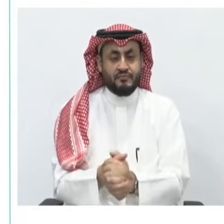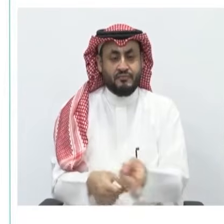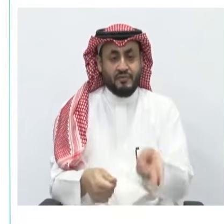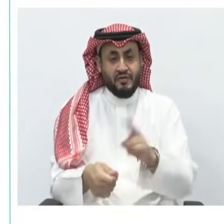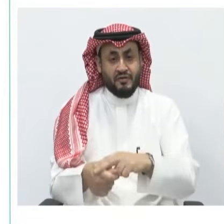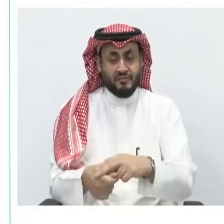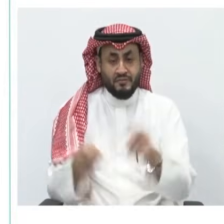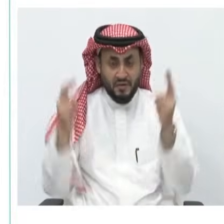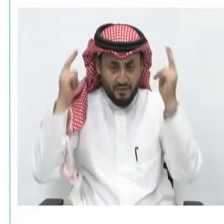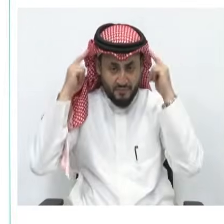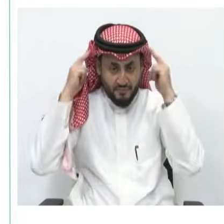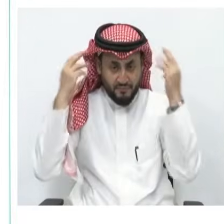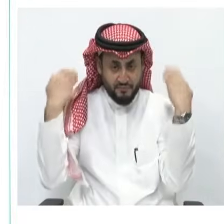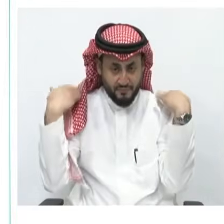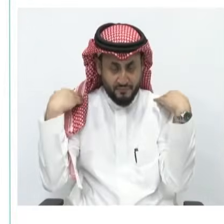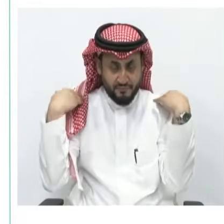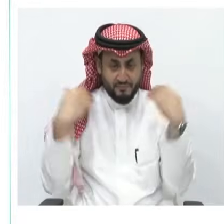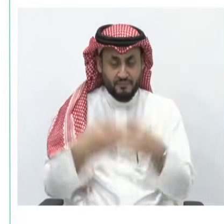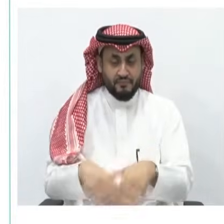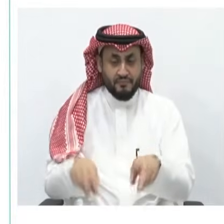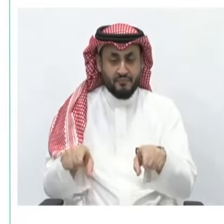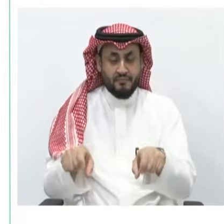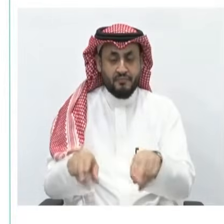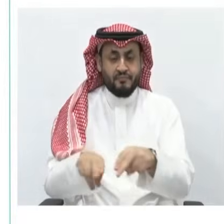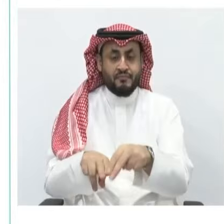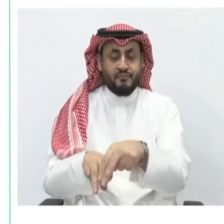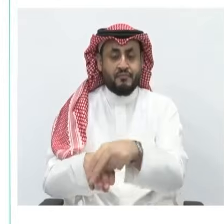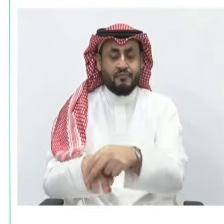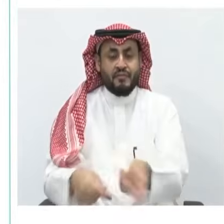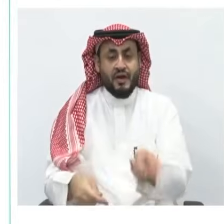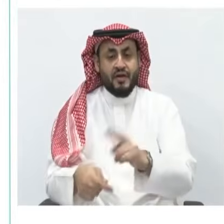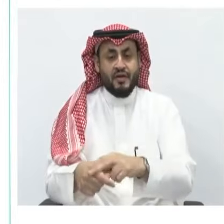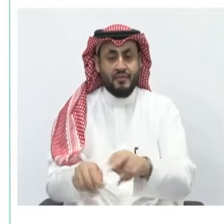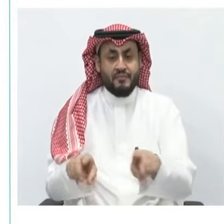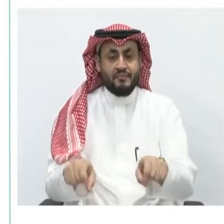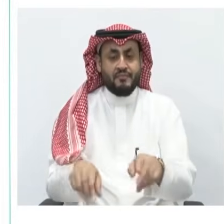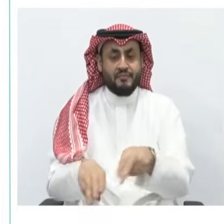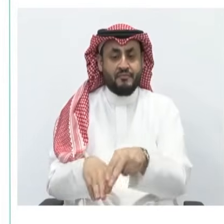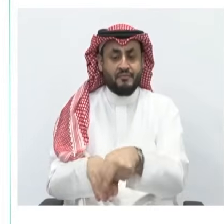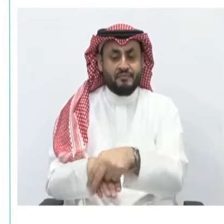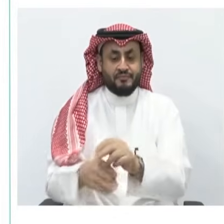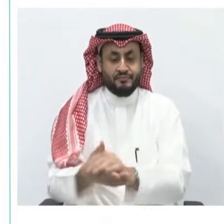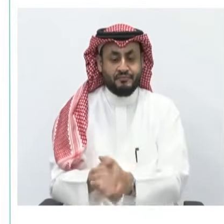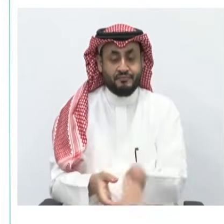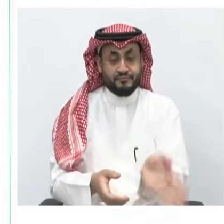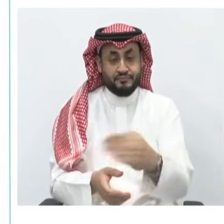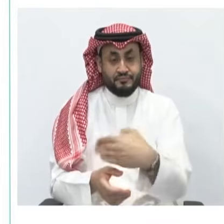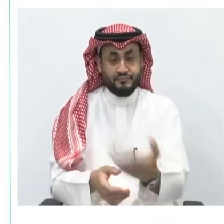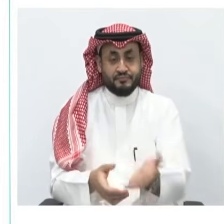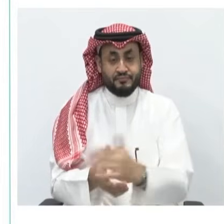head, shoulders, knees and toes, knees and toes. Okay, what about